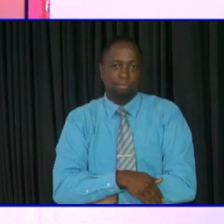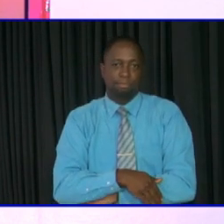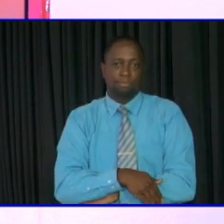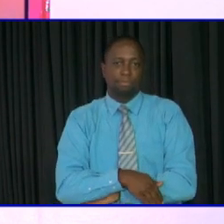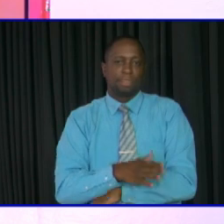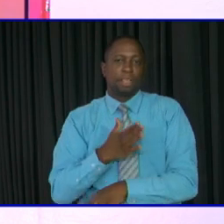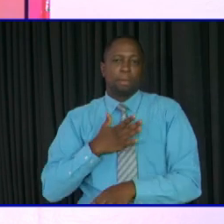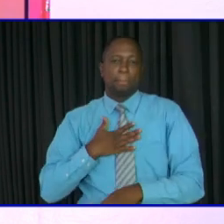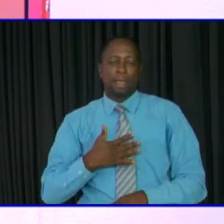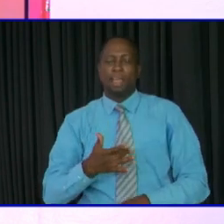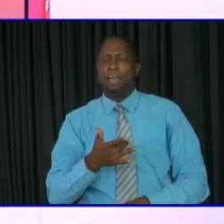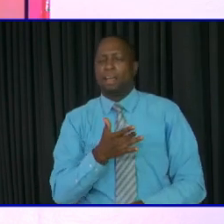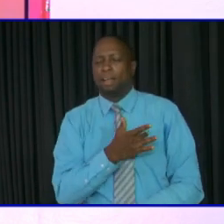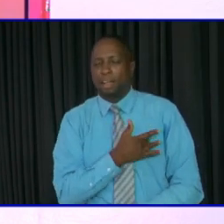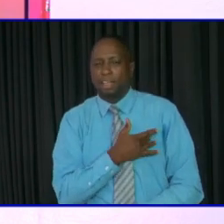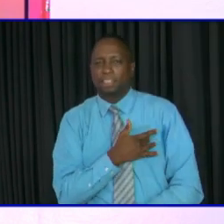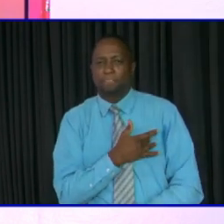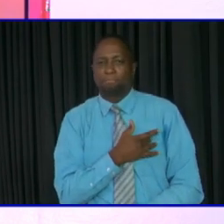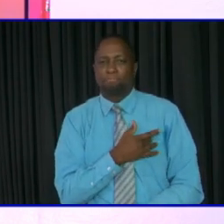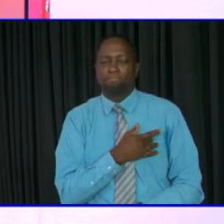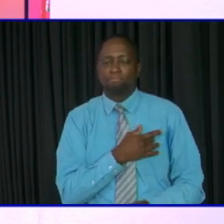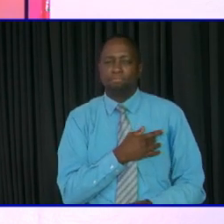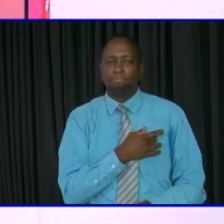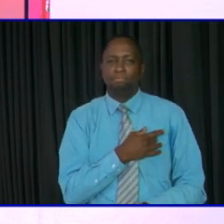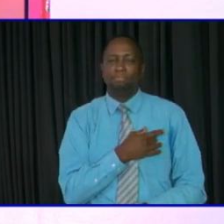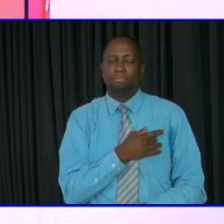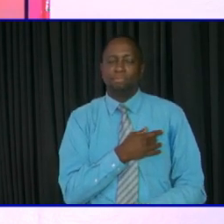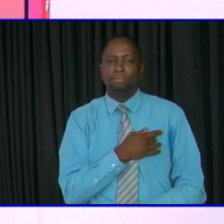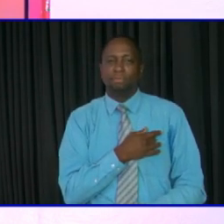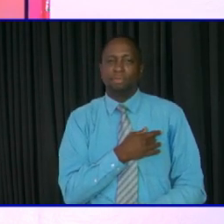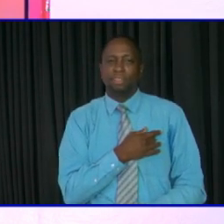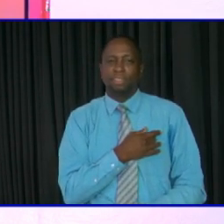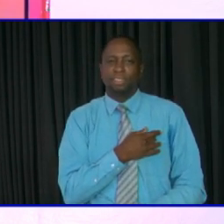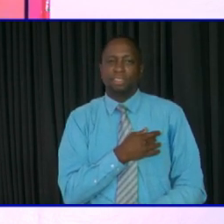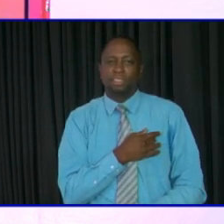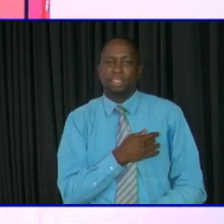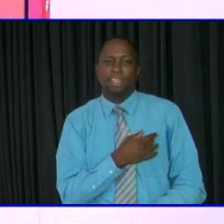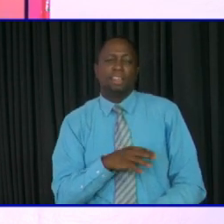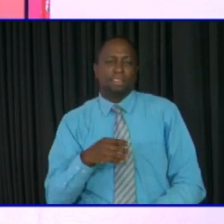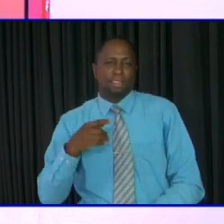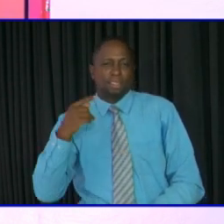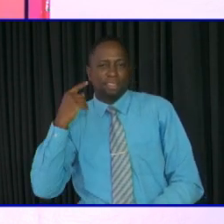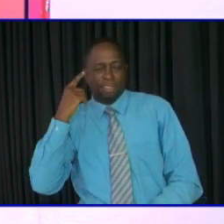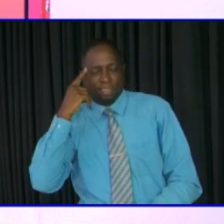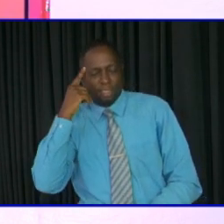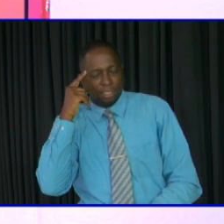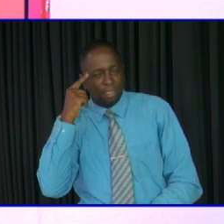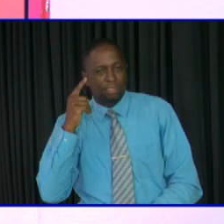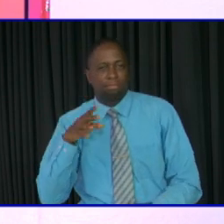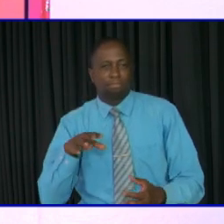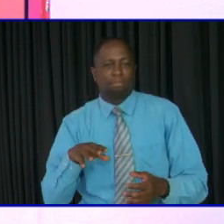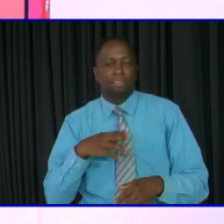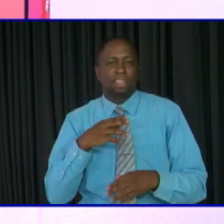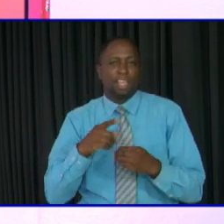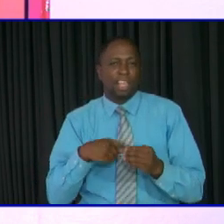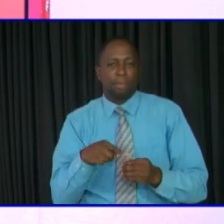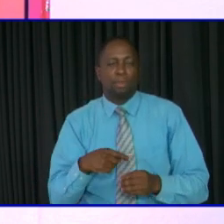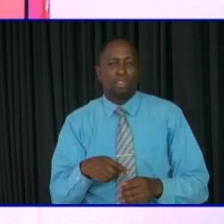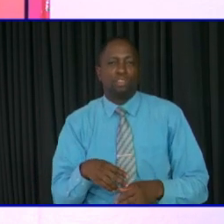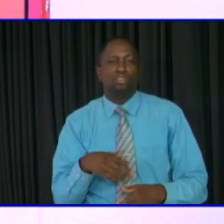my heart goes out to those of you who are watching who are facing circumstances which make it hard for